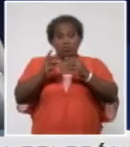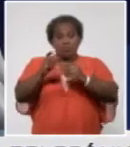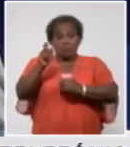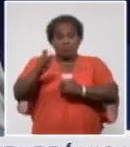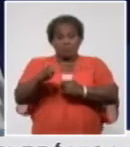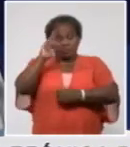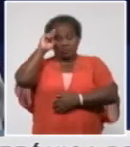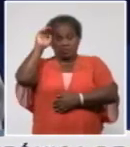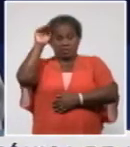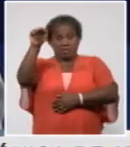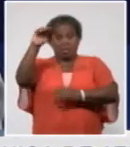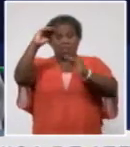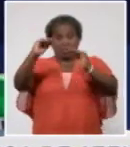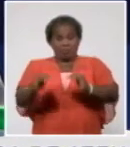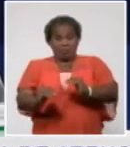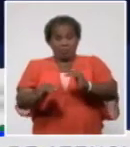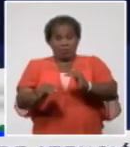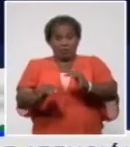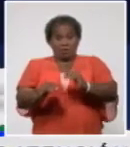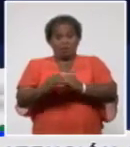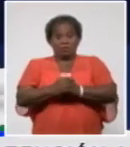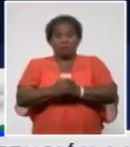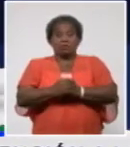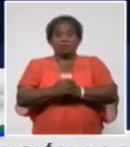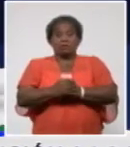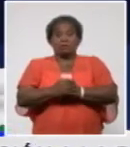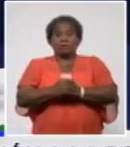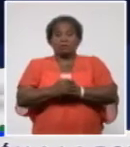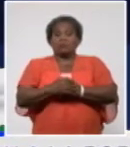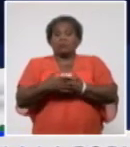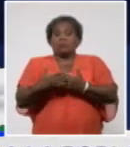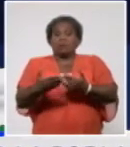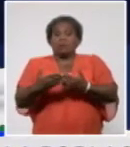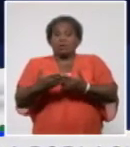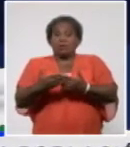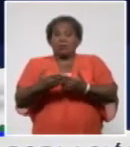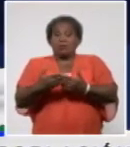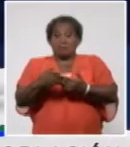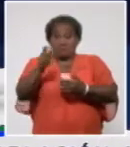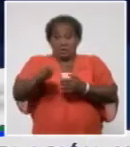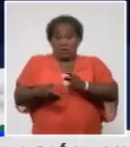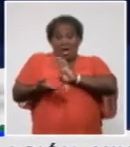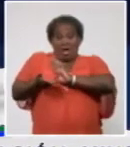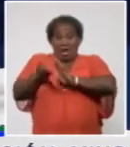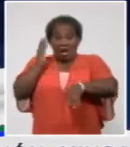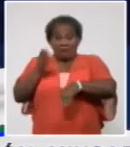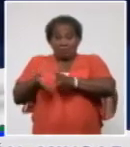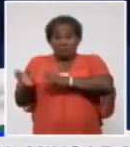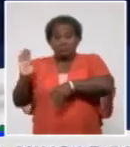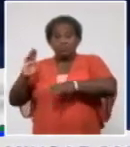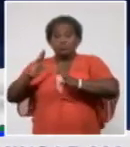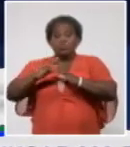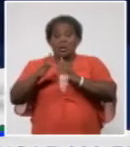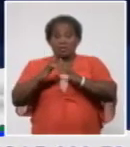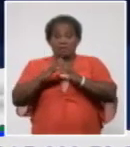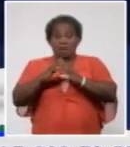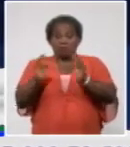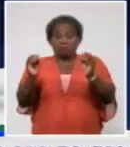in Havana, Ciego de Ávila, and Camagüey. 13 are in serious conditions